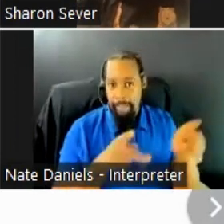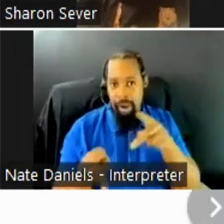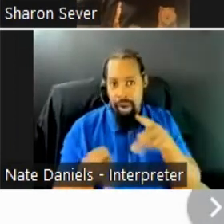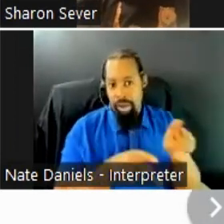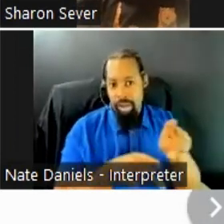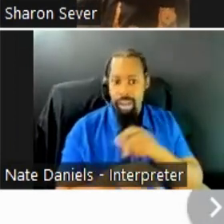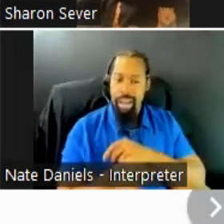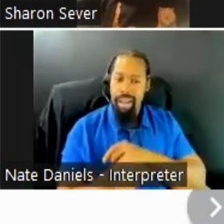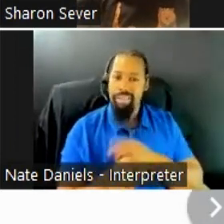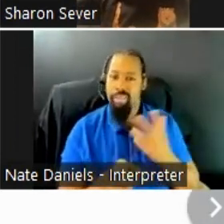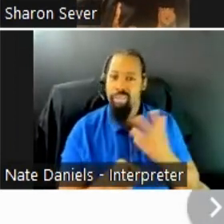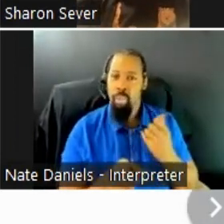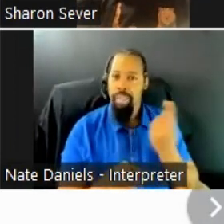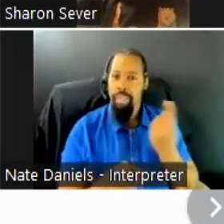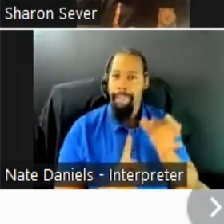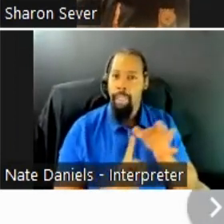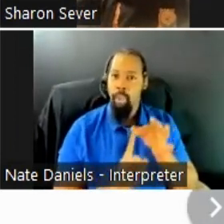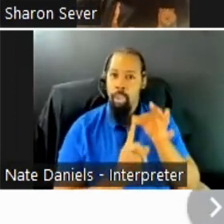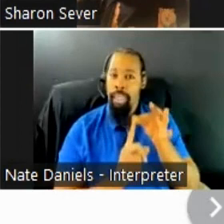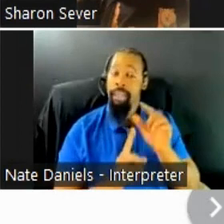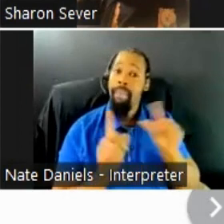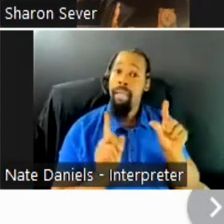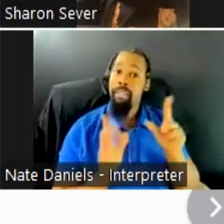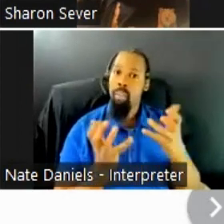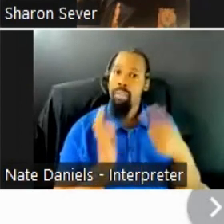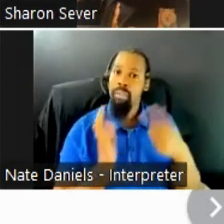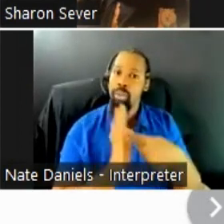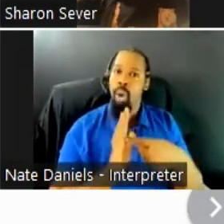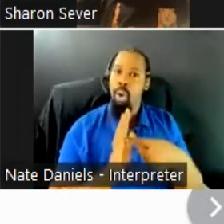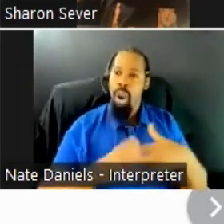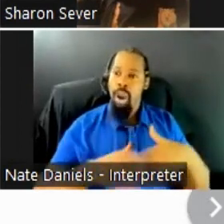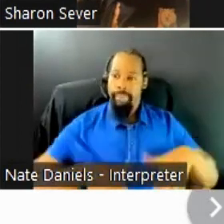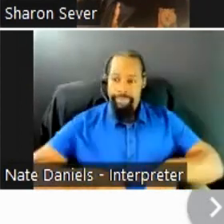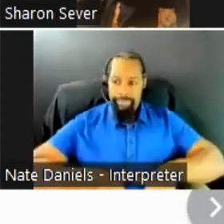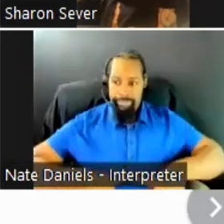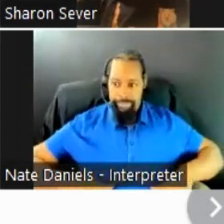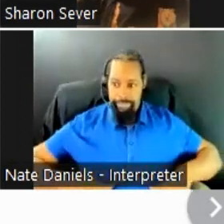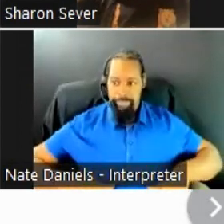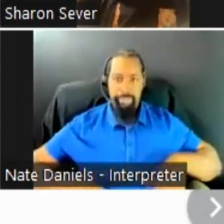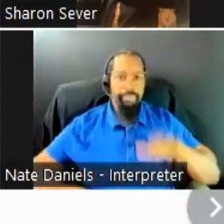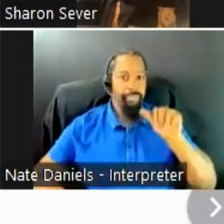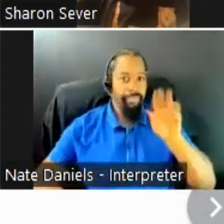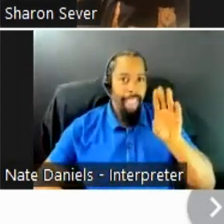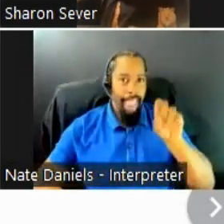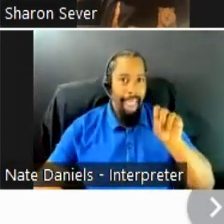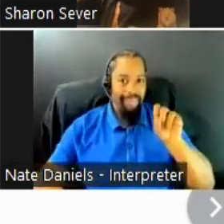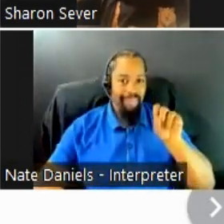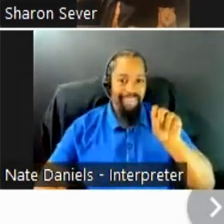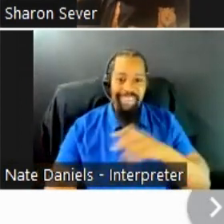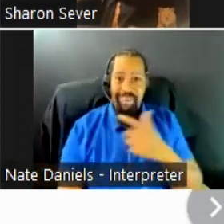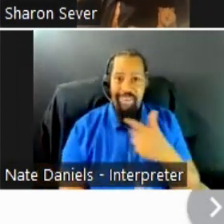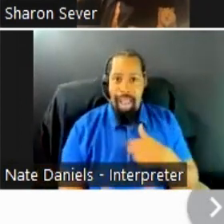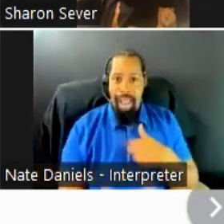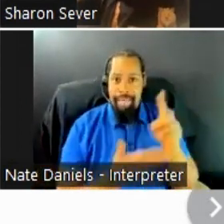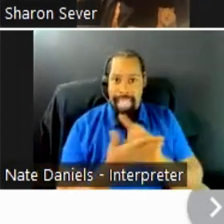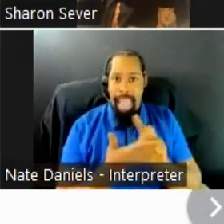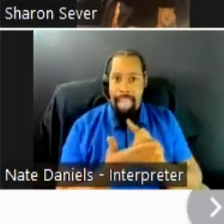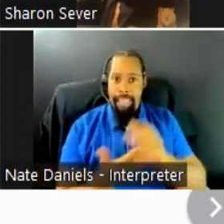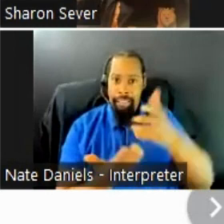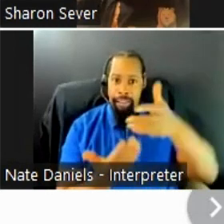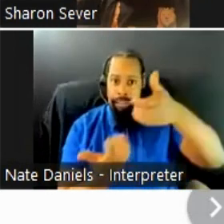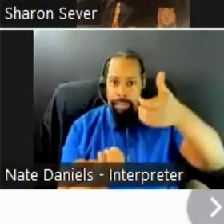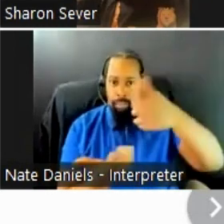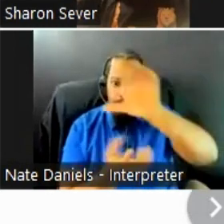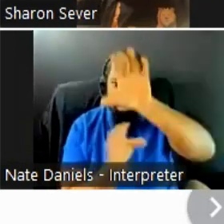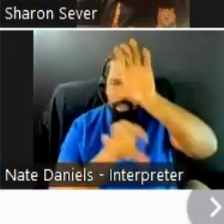her abs. So that's why I designed it with the midriff exposed.